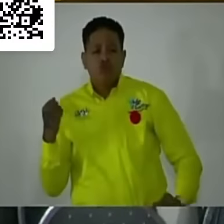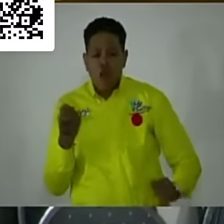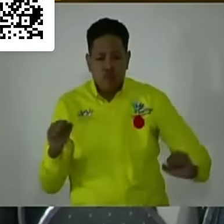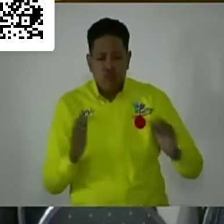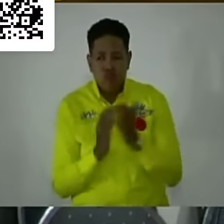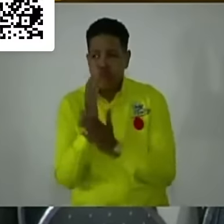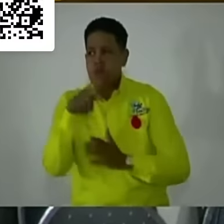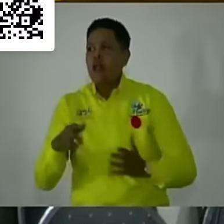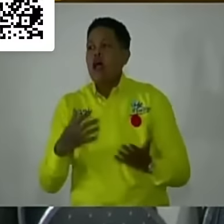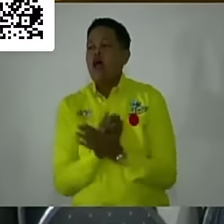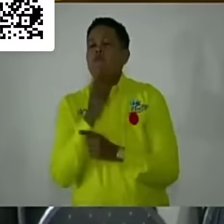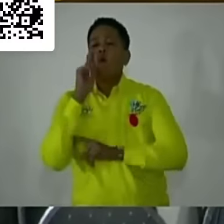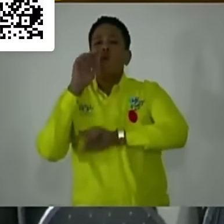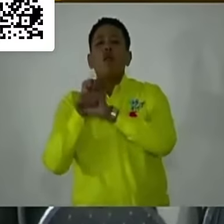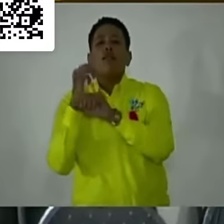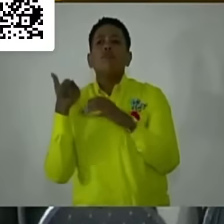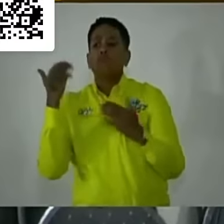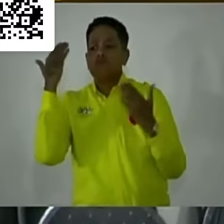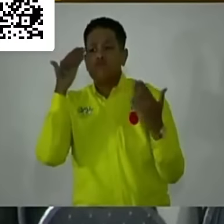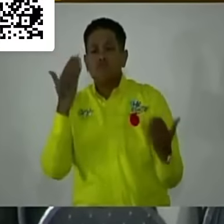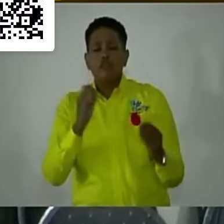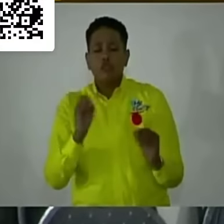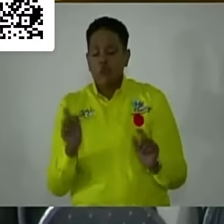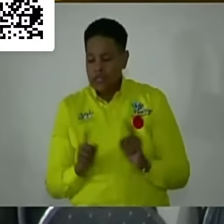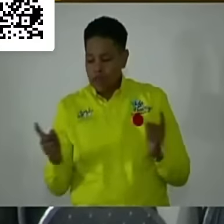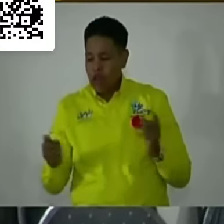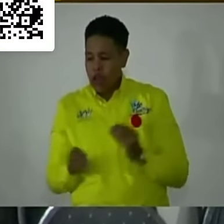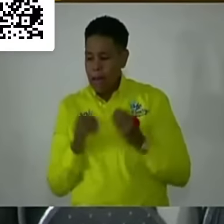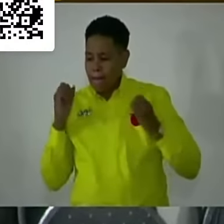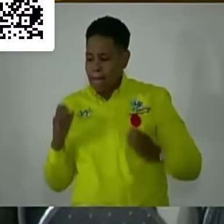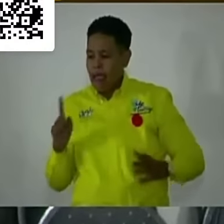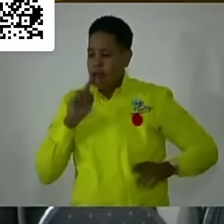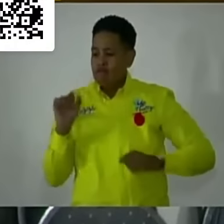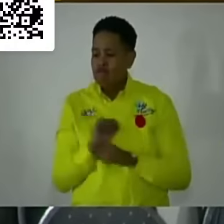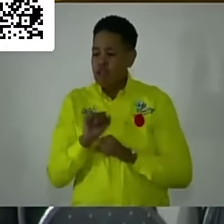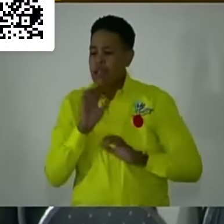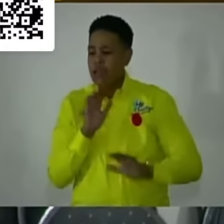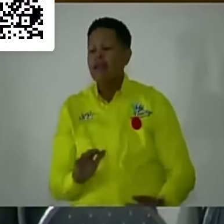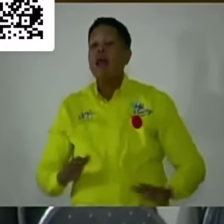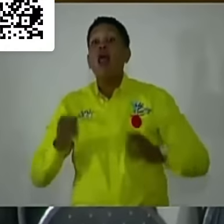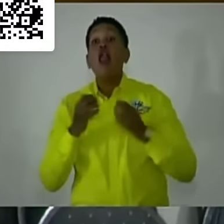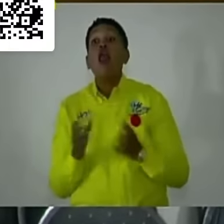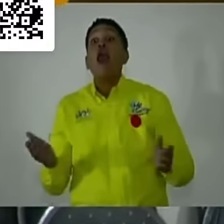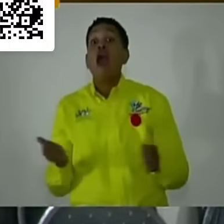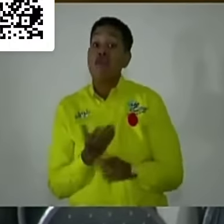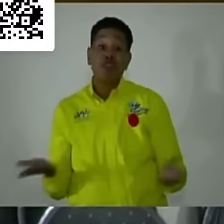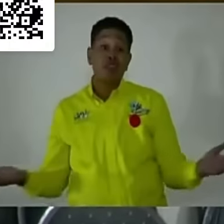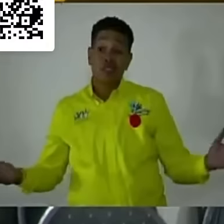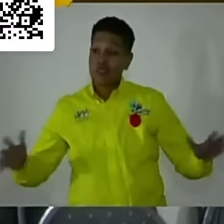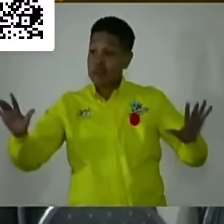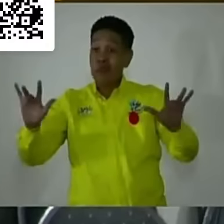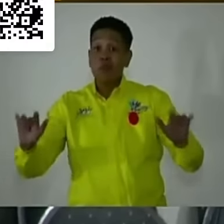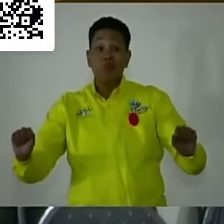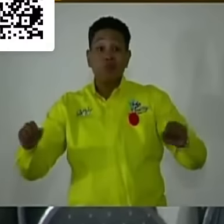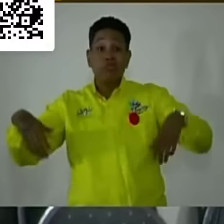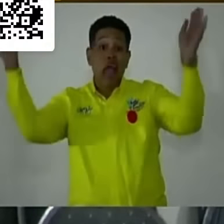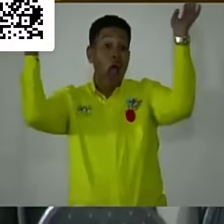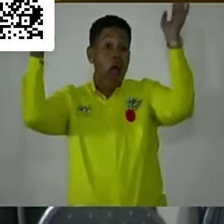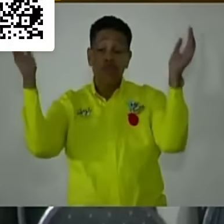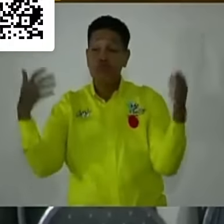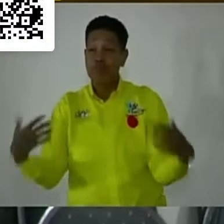opportunity has been no different. Many have really lost everything, really, and risen to the